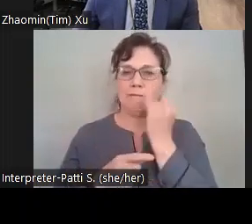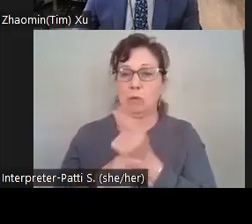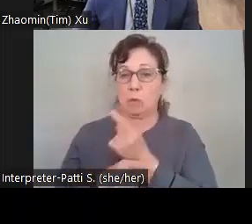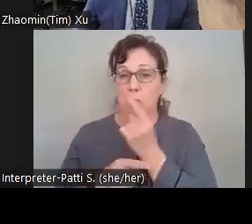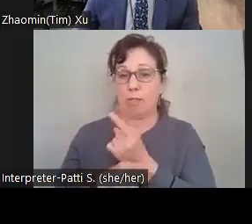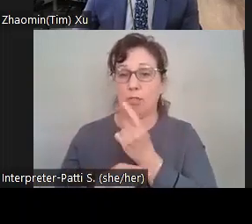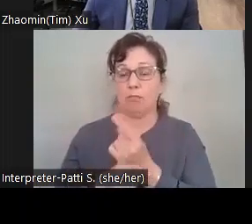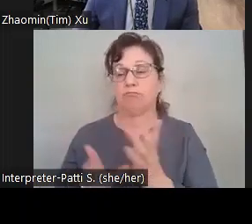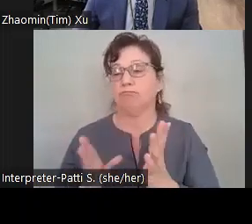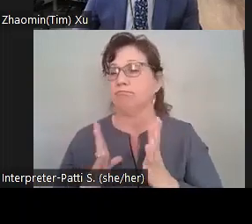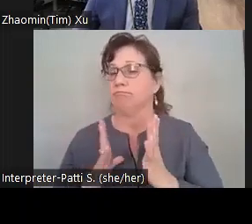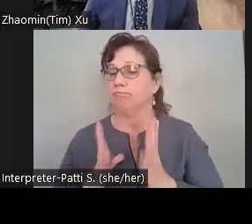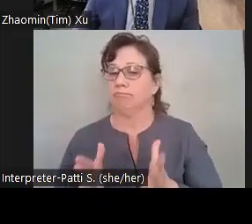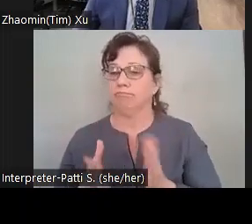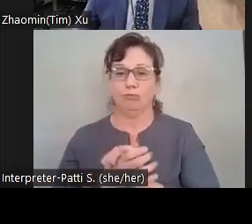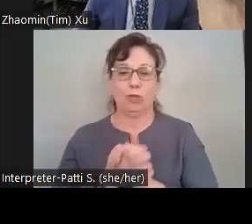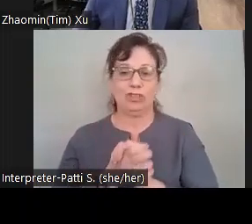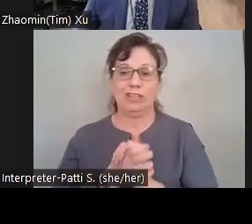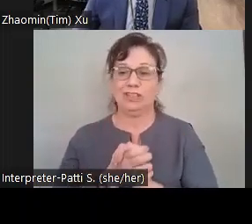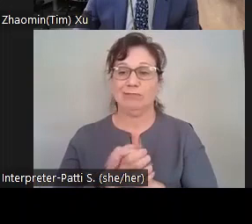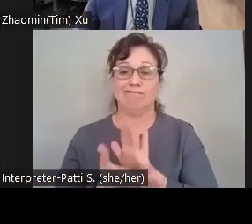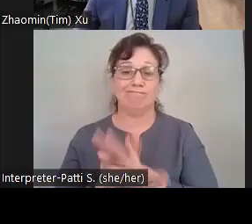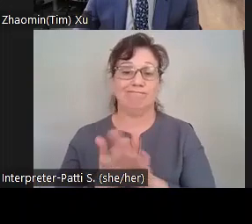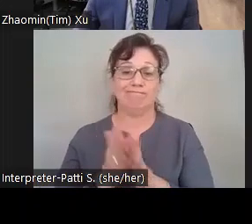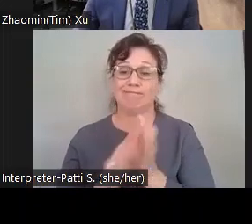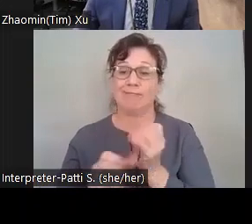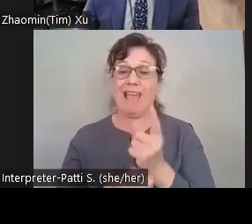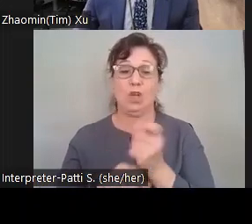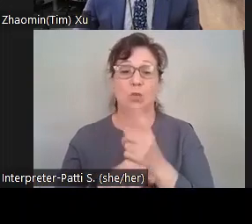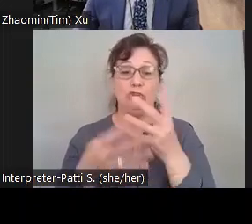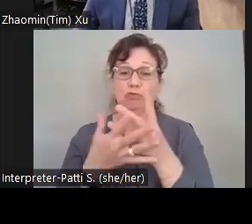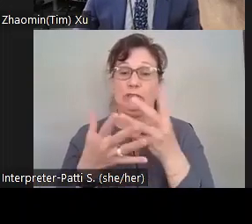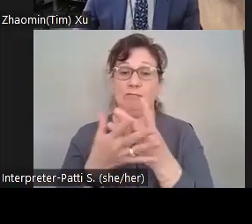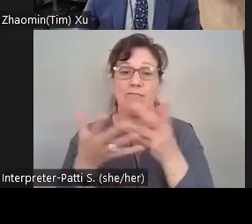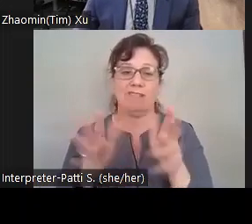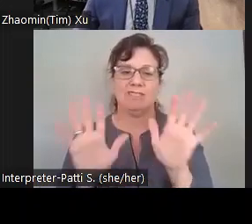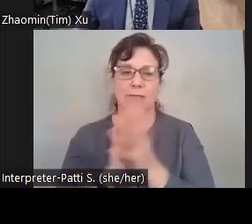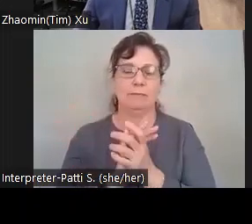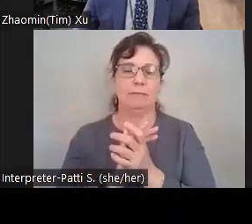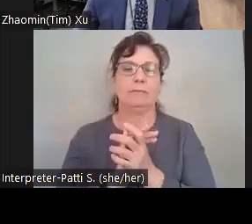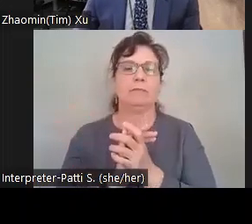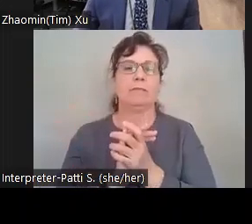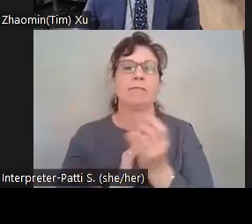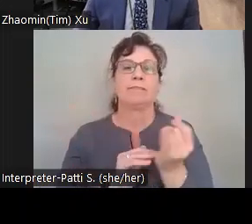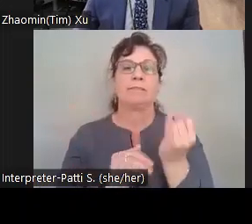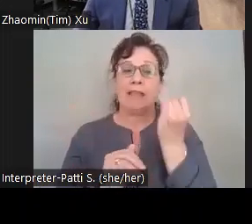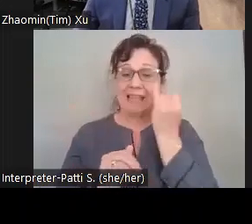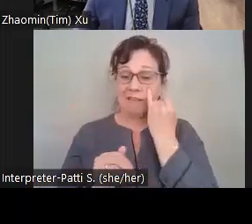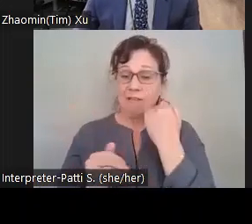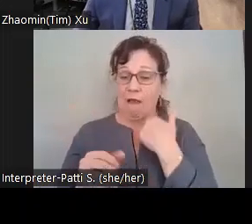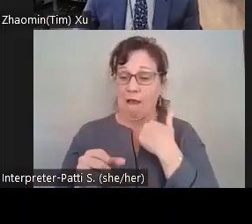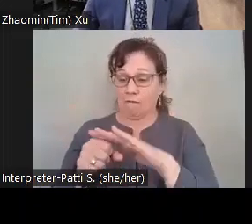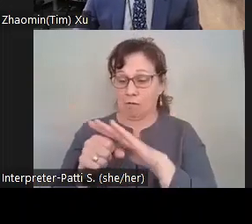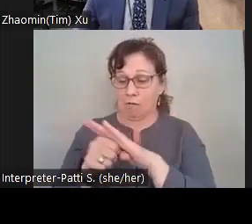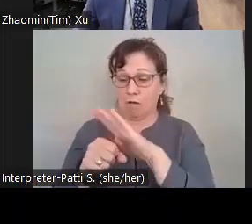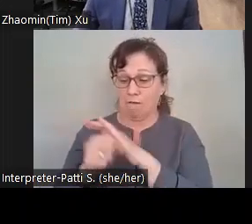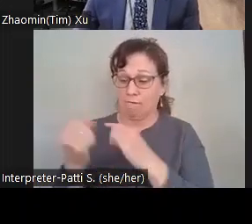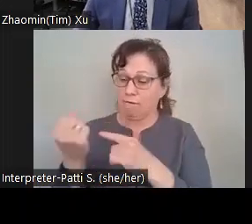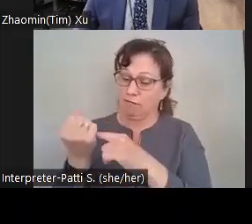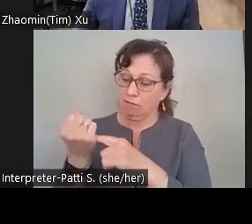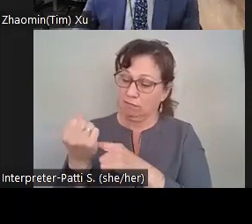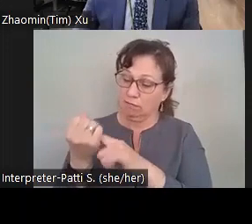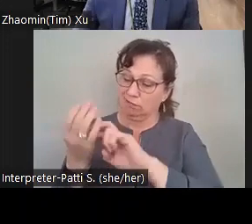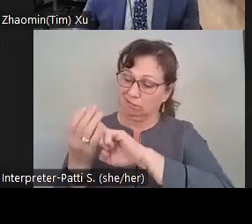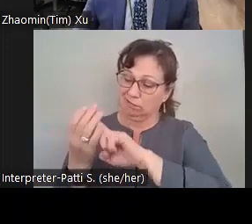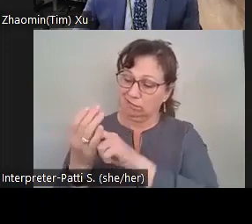great, congratulations. You can just continue your annual screening. If it's an adequate sample from an anal pap, then we